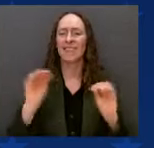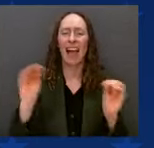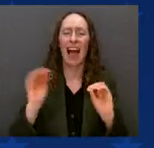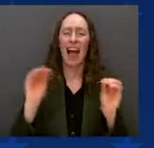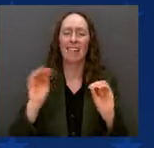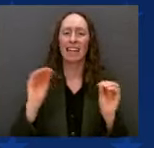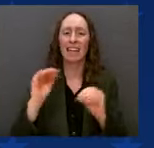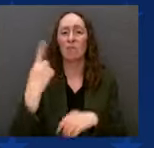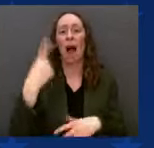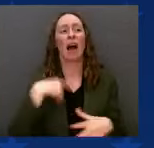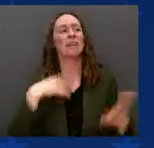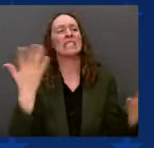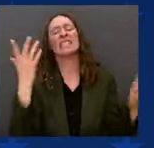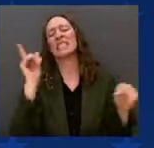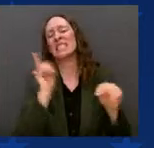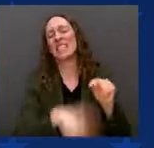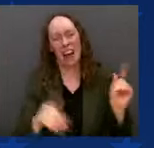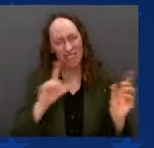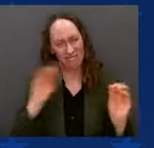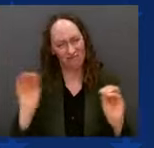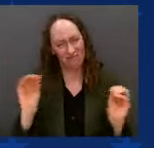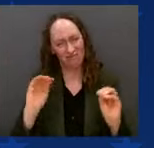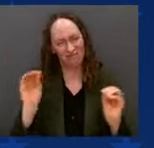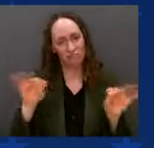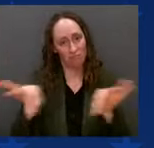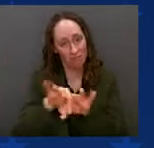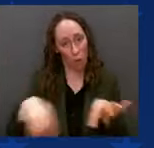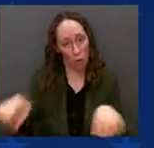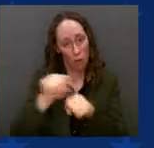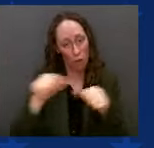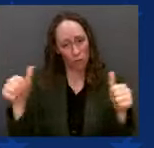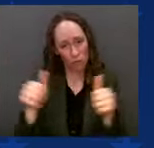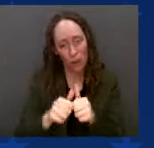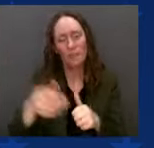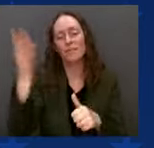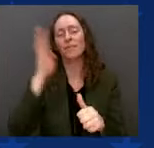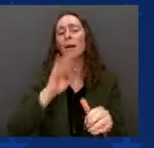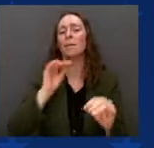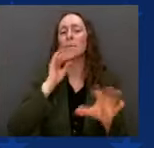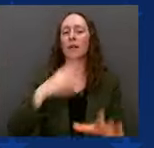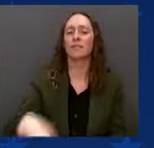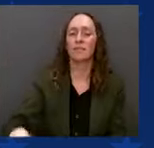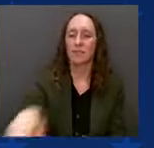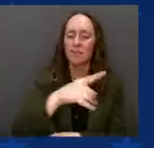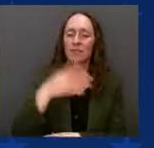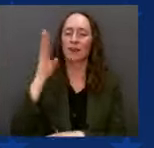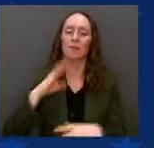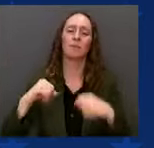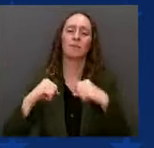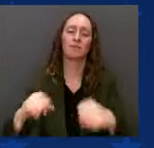together. So God bless you all, and may God protect our troops. Thank you, thank you, thank you.